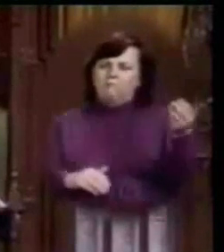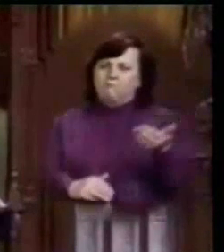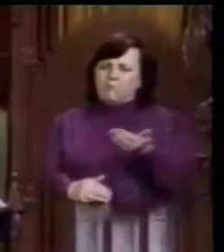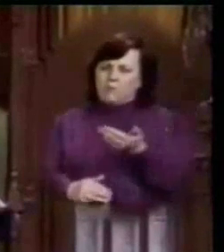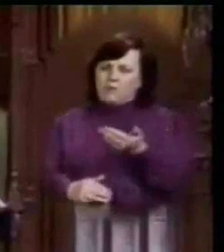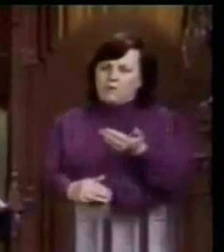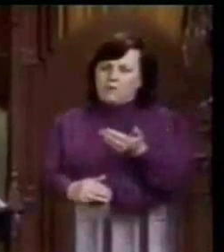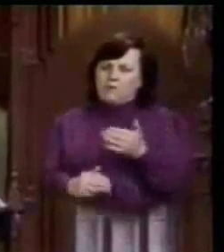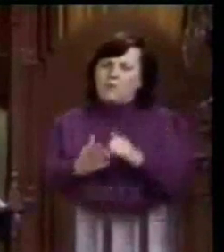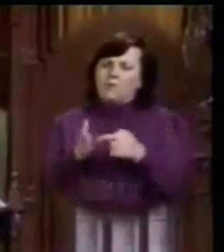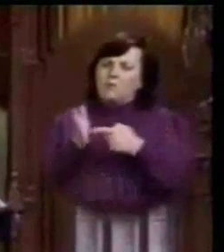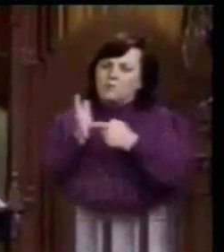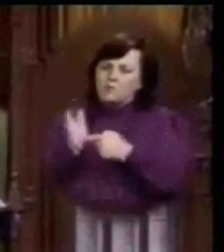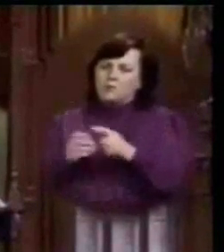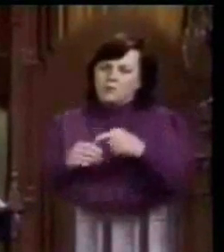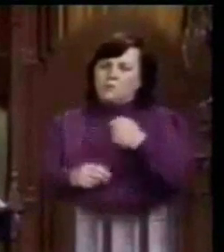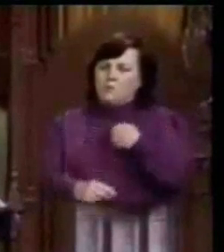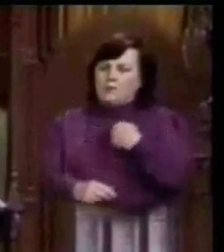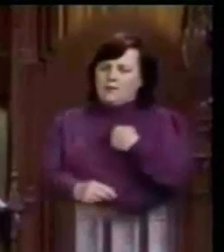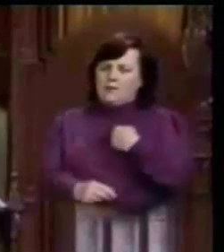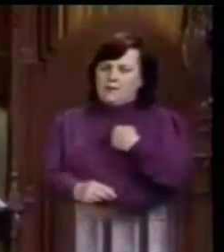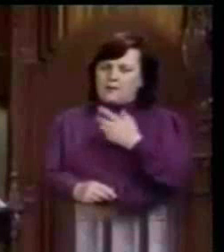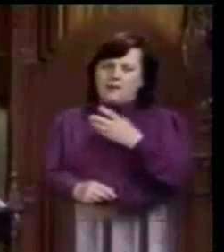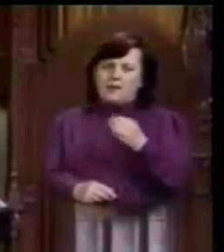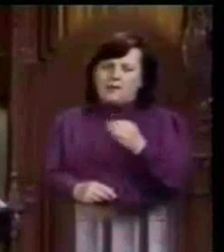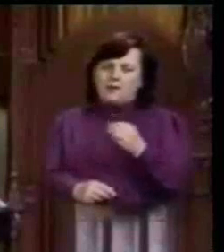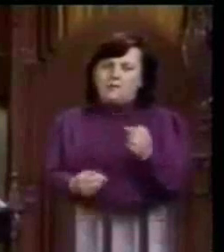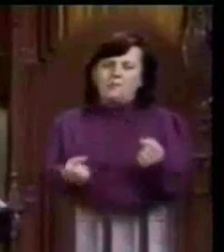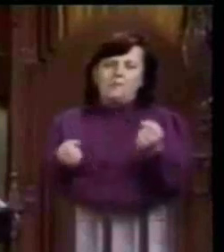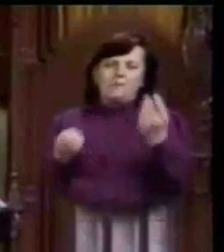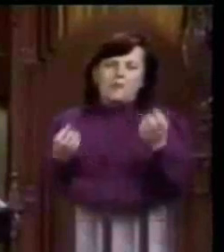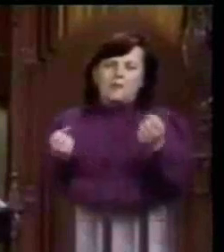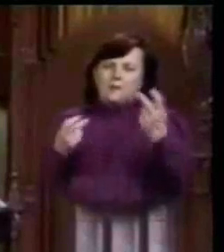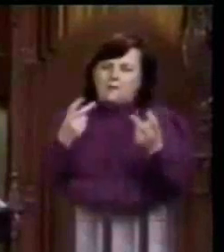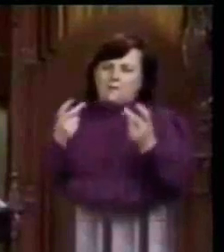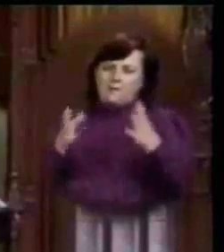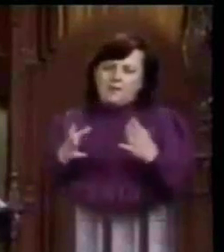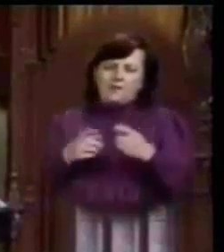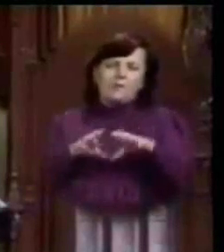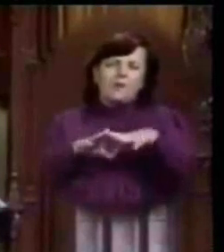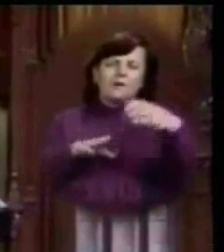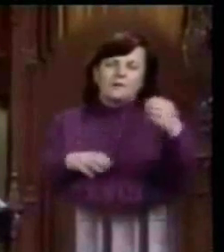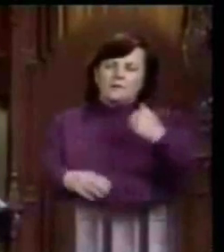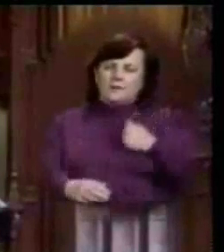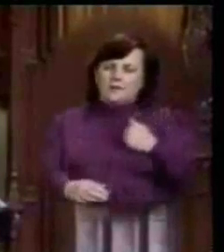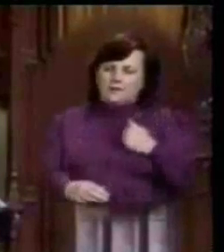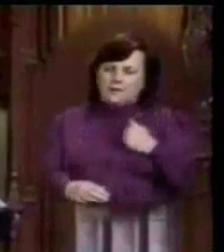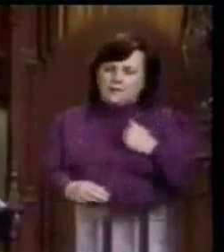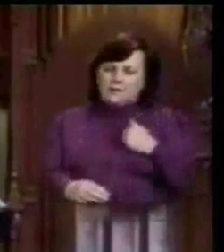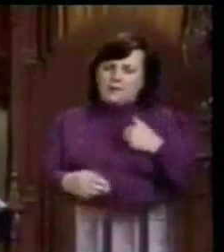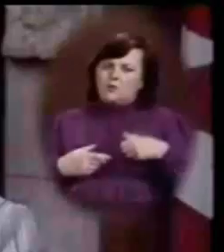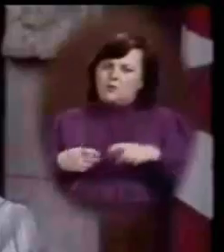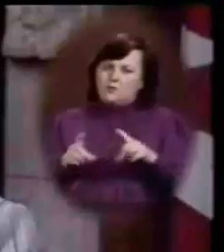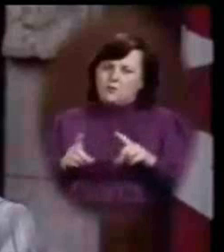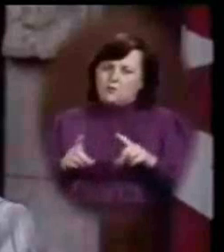Now, those who urge us, may I finish this section before I do? Those who urge us to follow that particular path